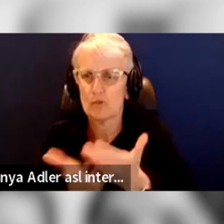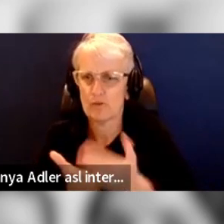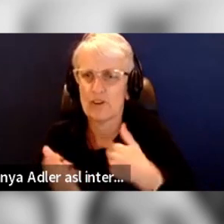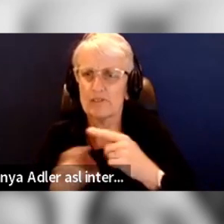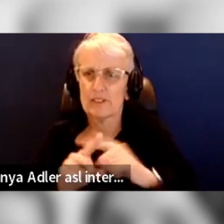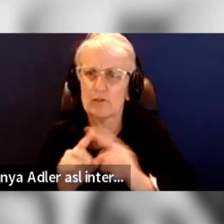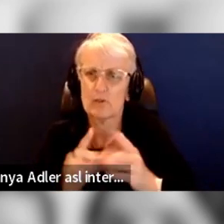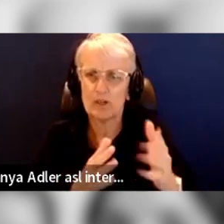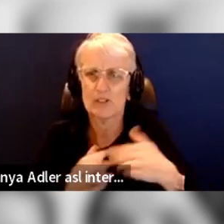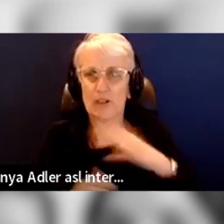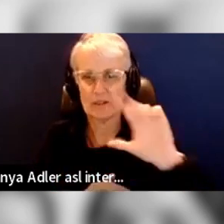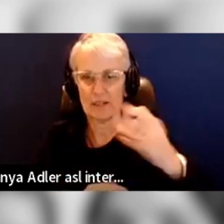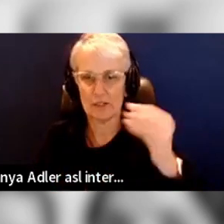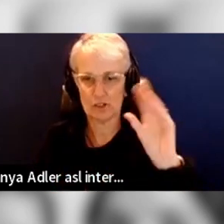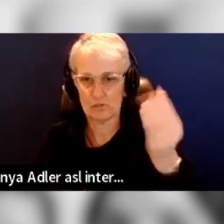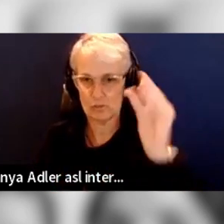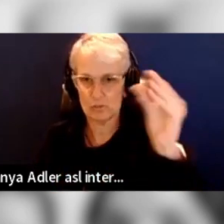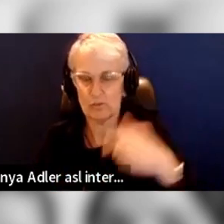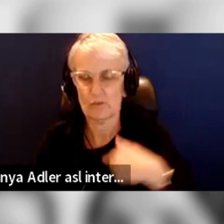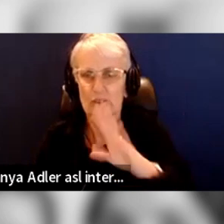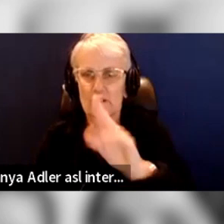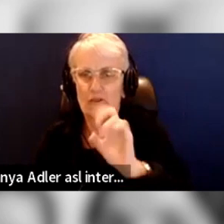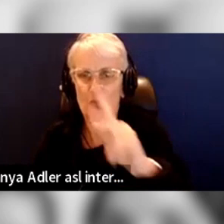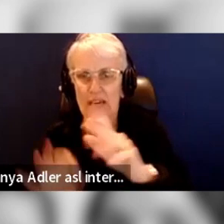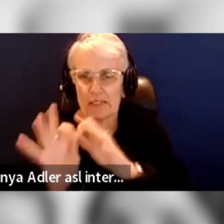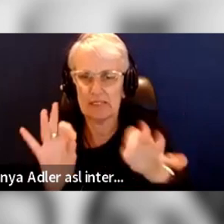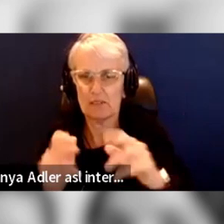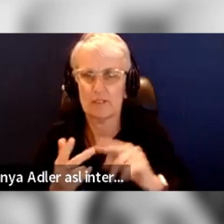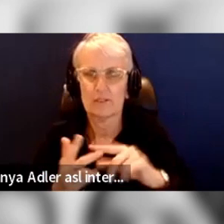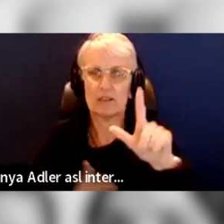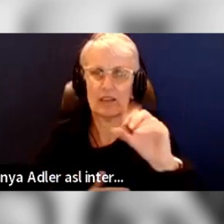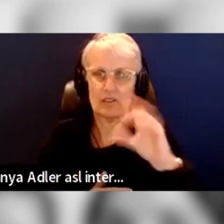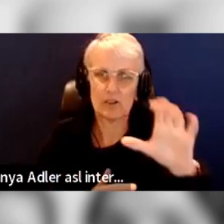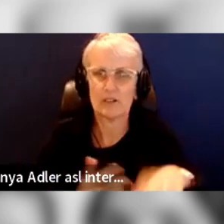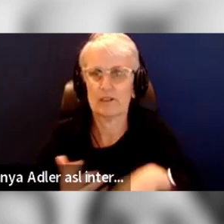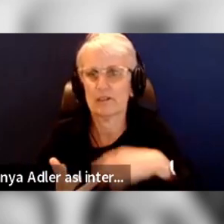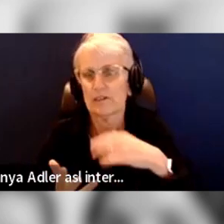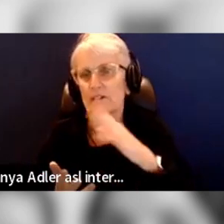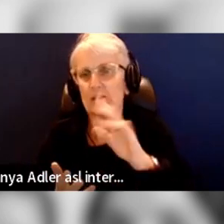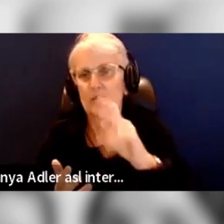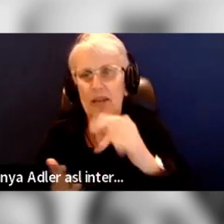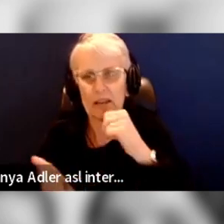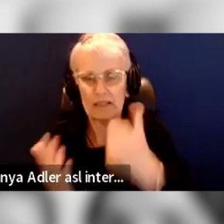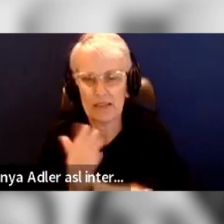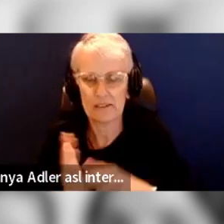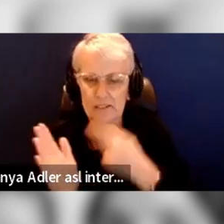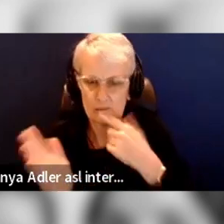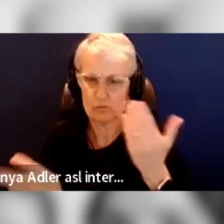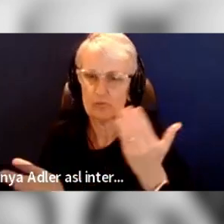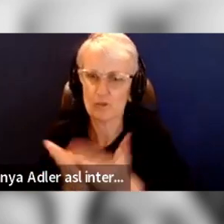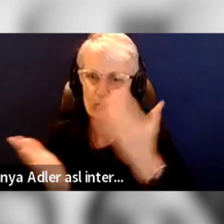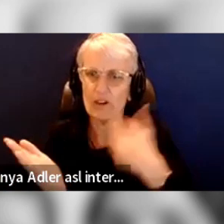So you could have the cash, you could have a bank statement for us, you could have a line of credit, you could have a letter from your bank confirming that you have those funds